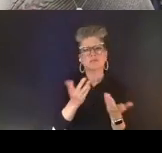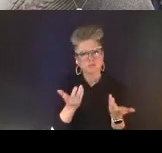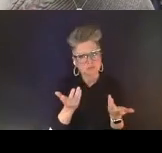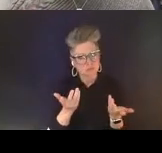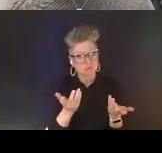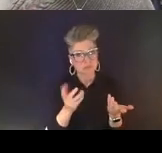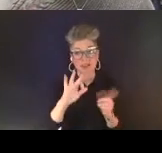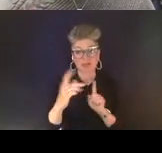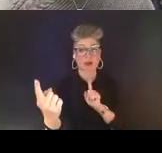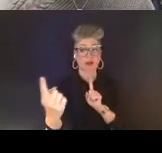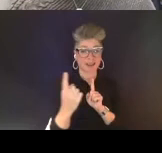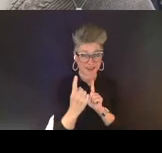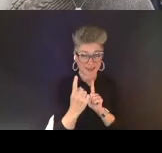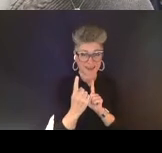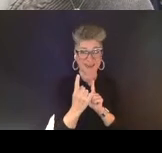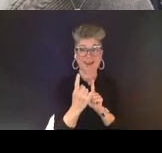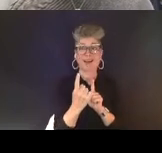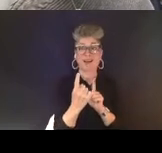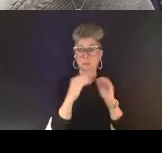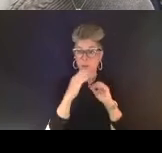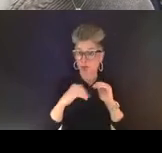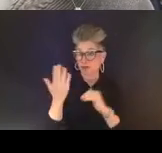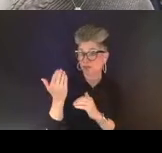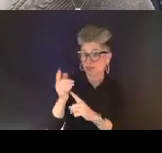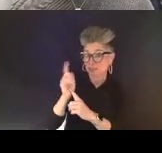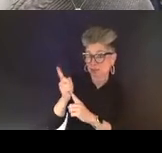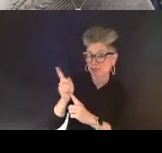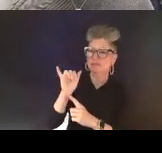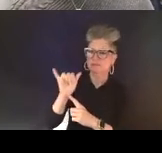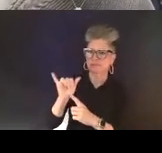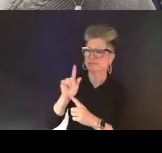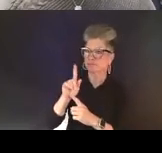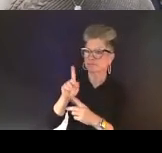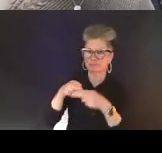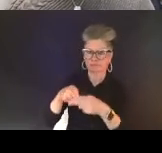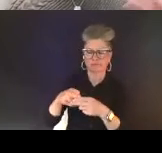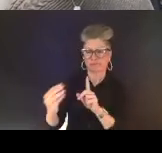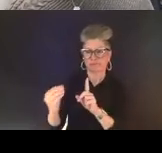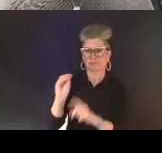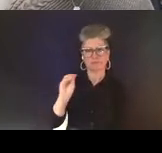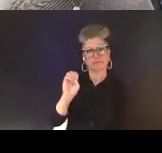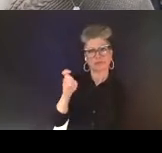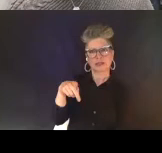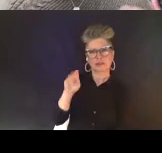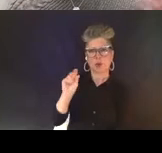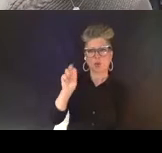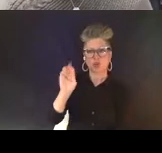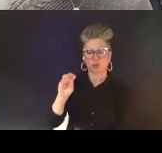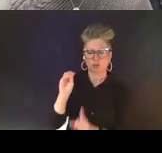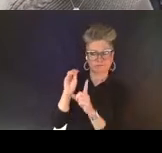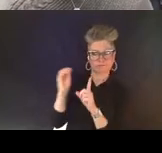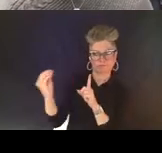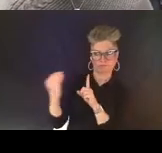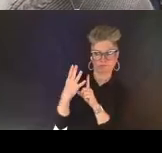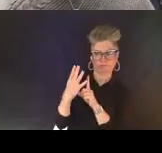in that close proximity of a person for more than 15 minutes, that would be considered an exposure. There's also some suggestion that